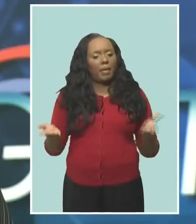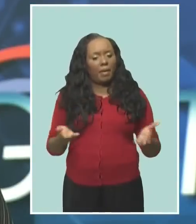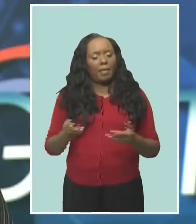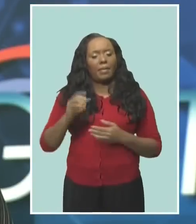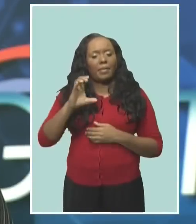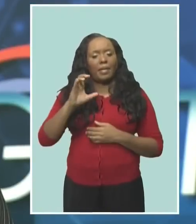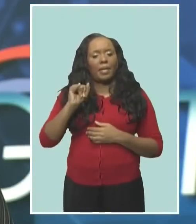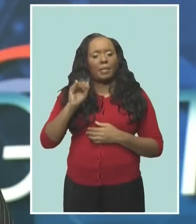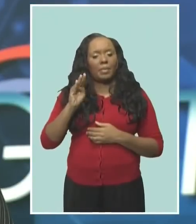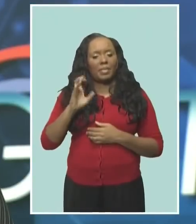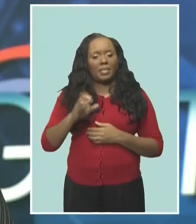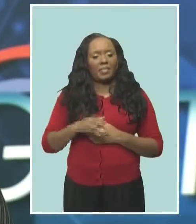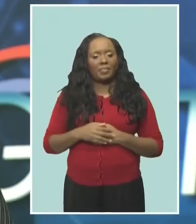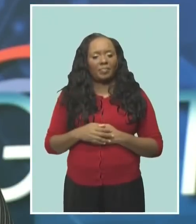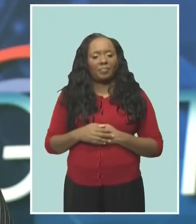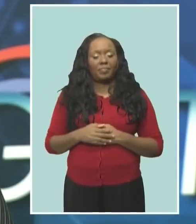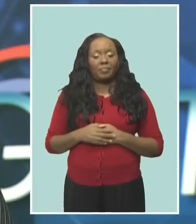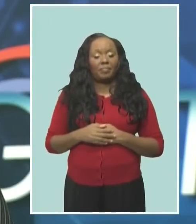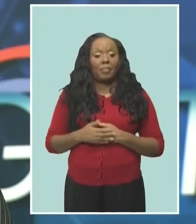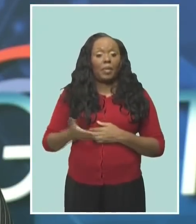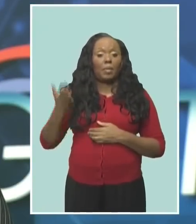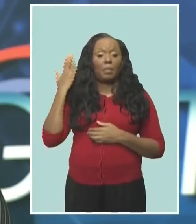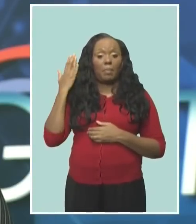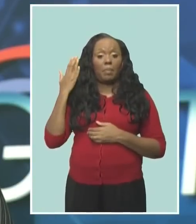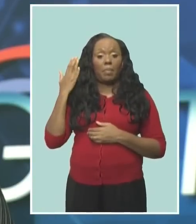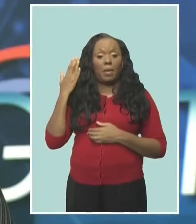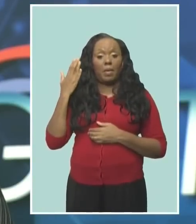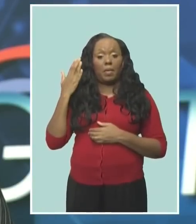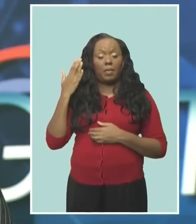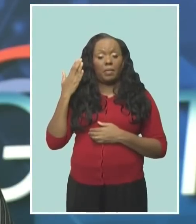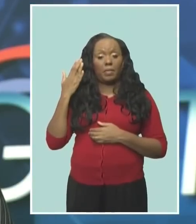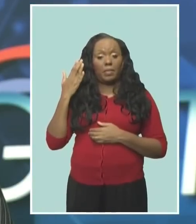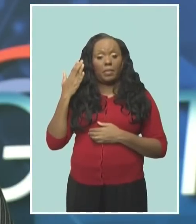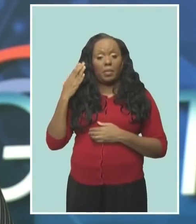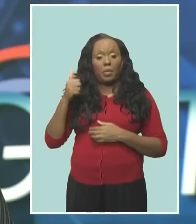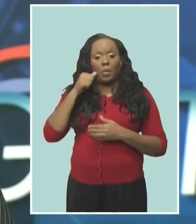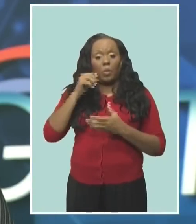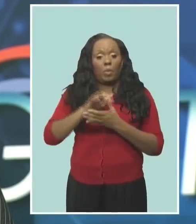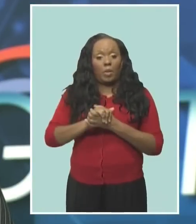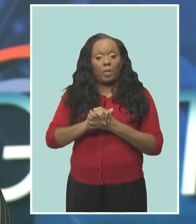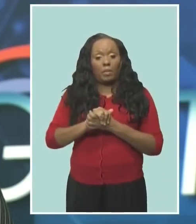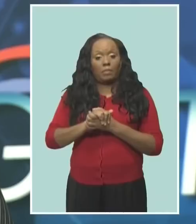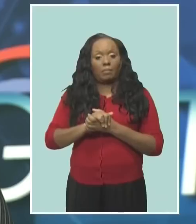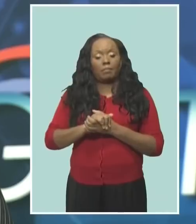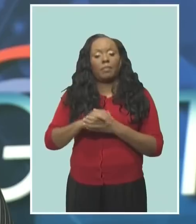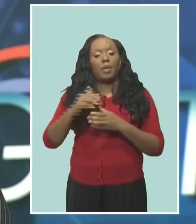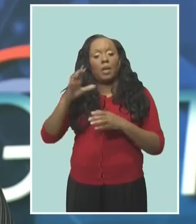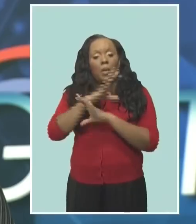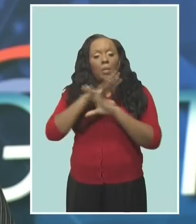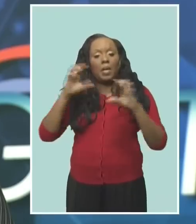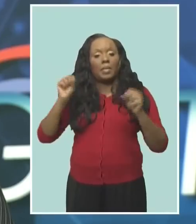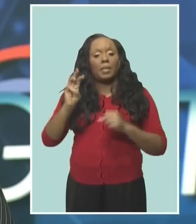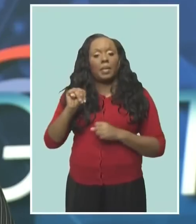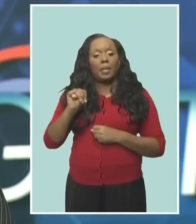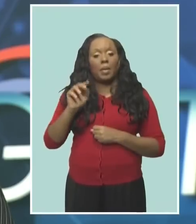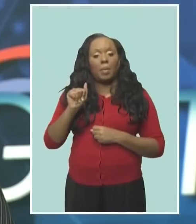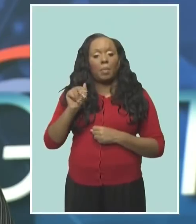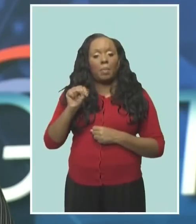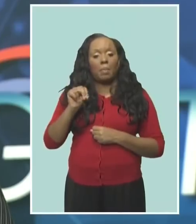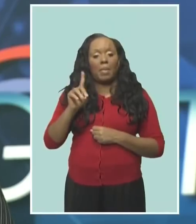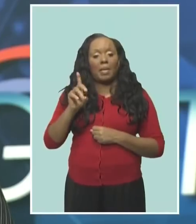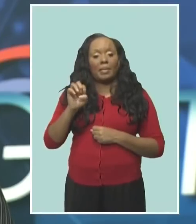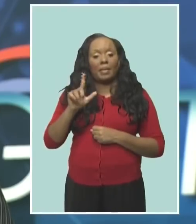Dame Gracia Machel, the widow of former President of South Africa Nelson Mandela, is to visit Barbados this week. The visit of the